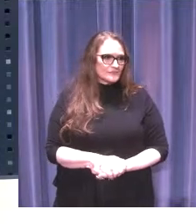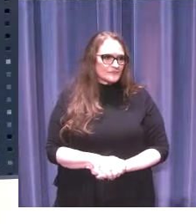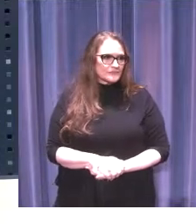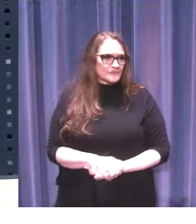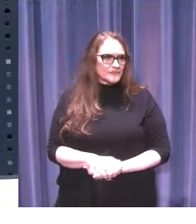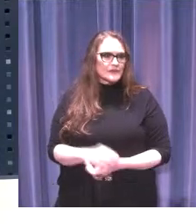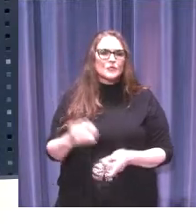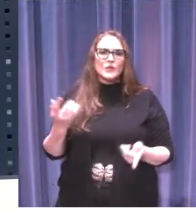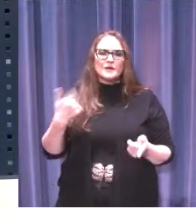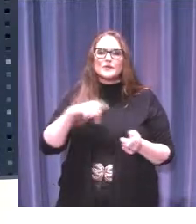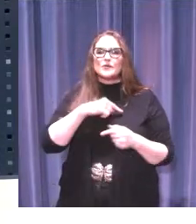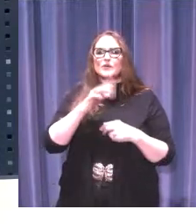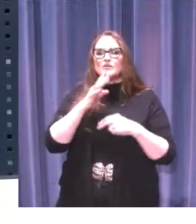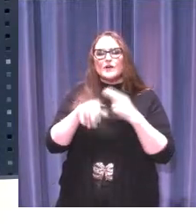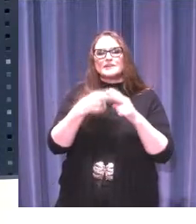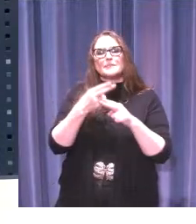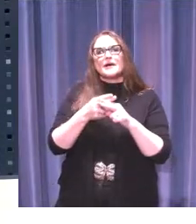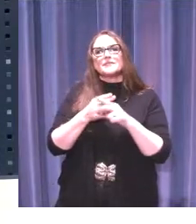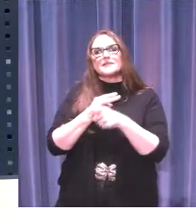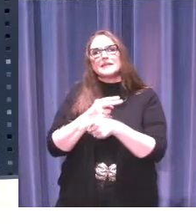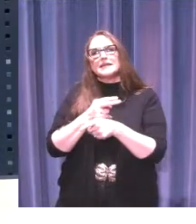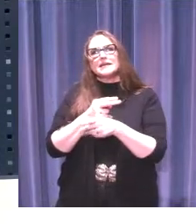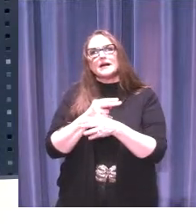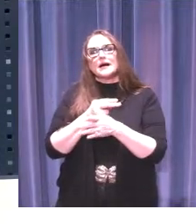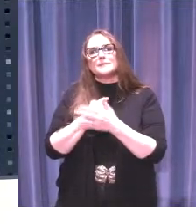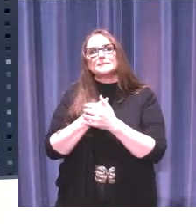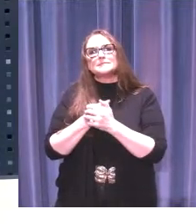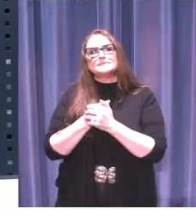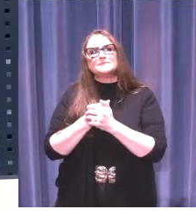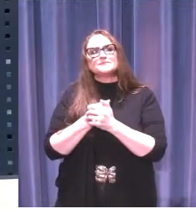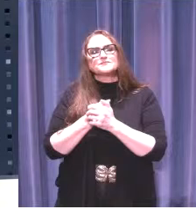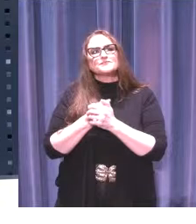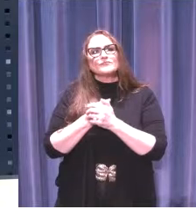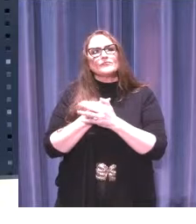So we talked about the